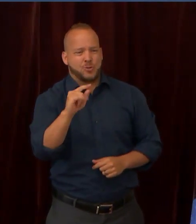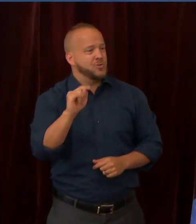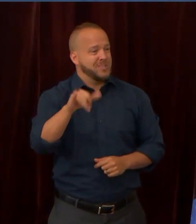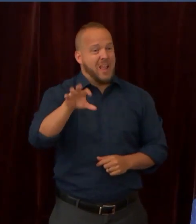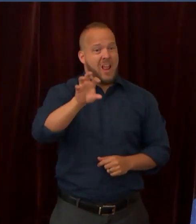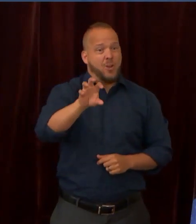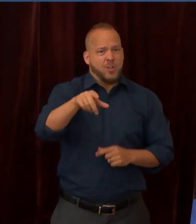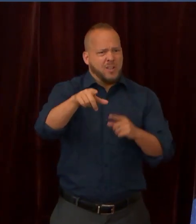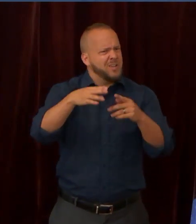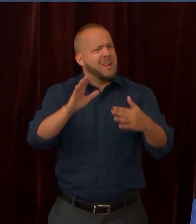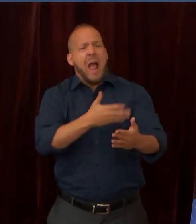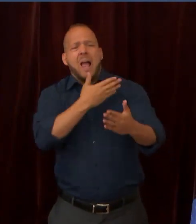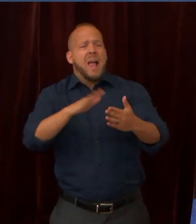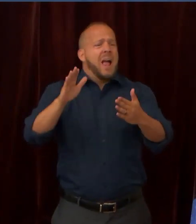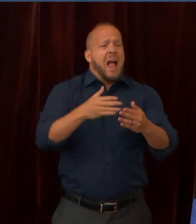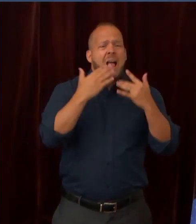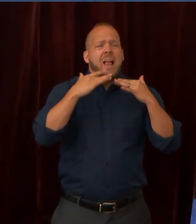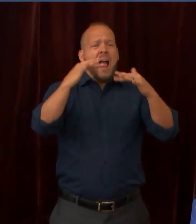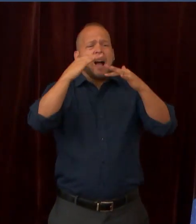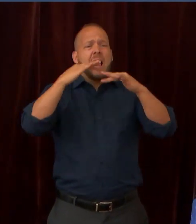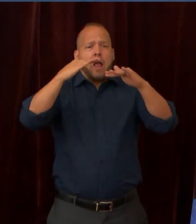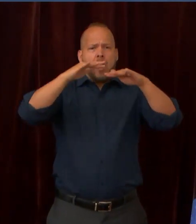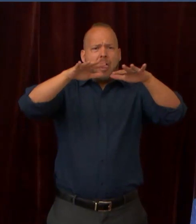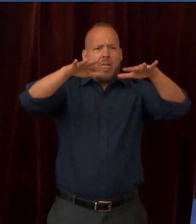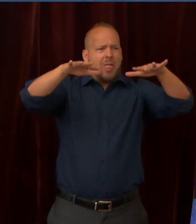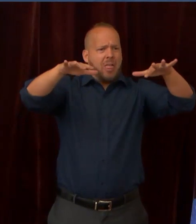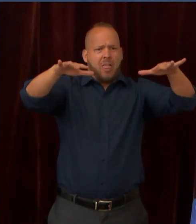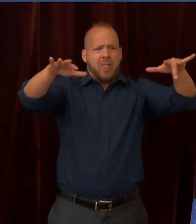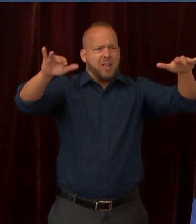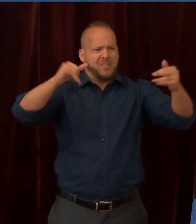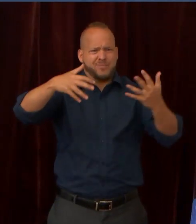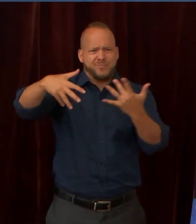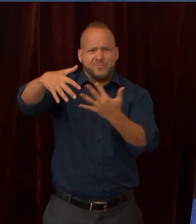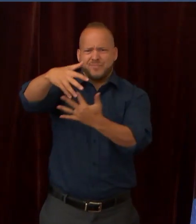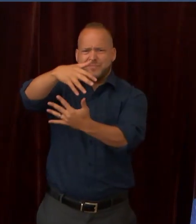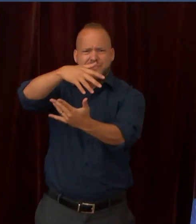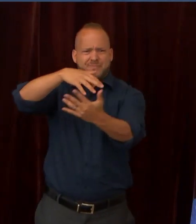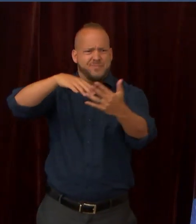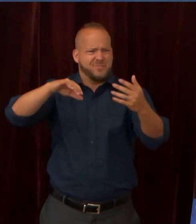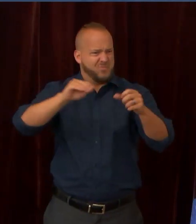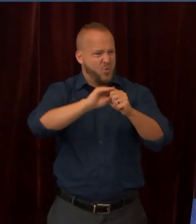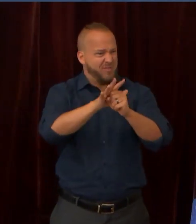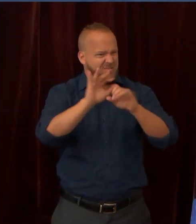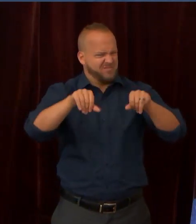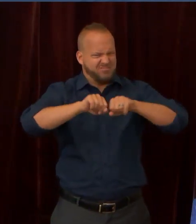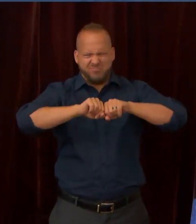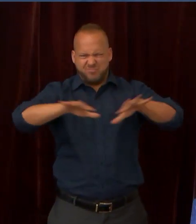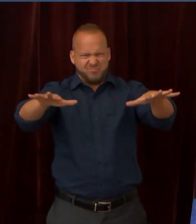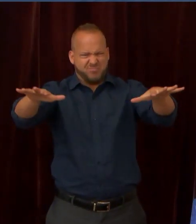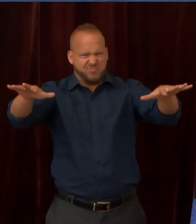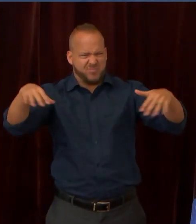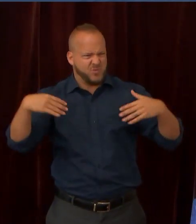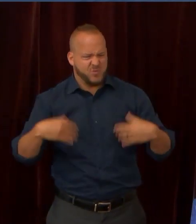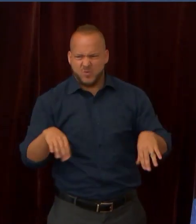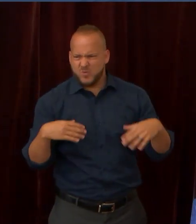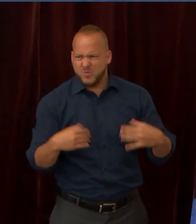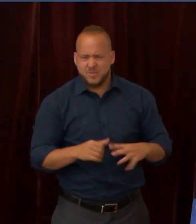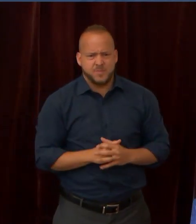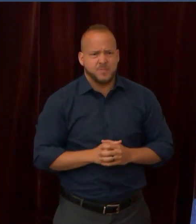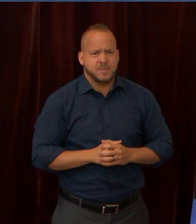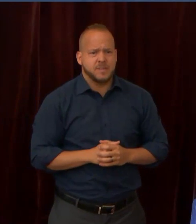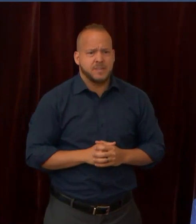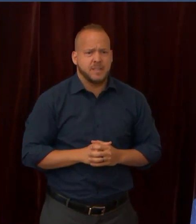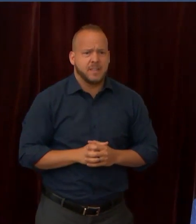vibrant activity that moves that virus around, where people are close to one another for sometimes an hour or more,